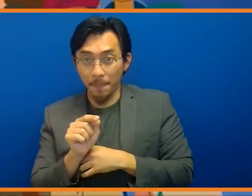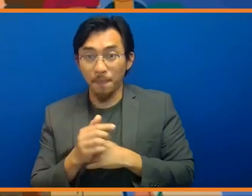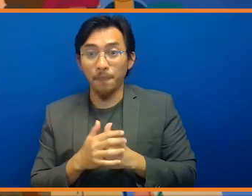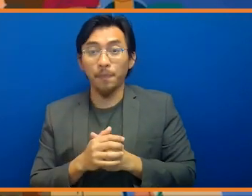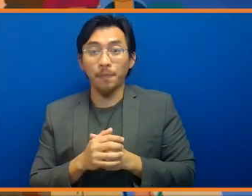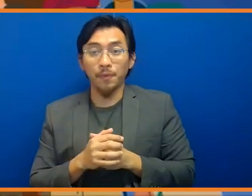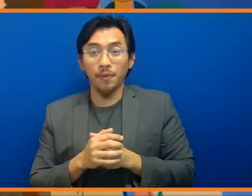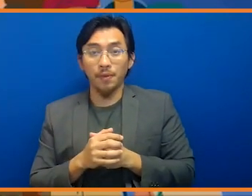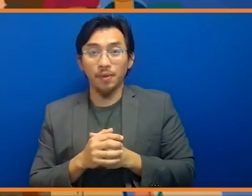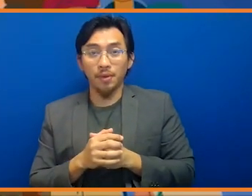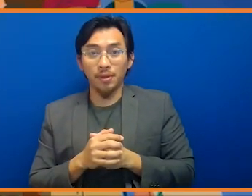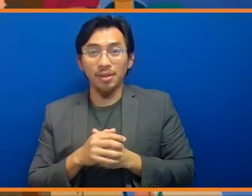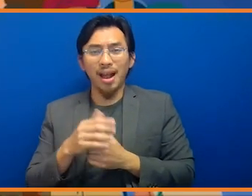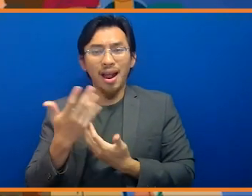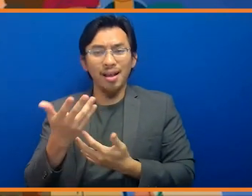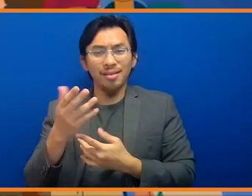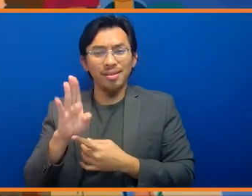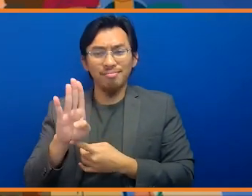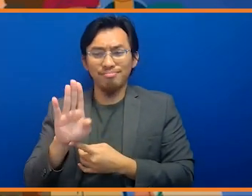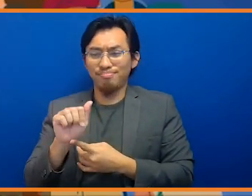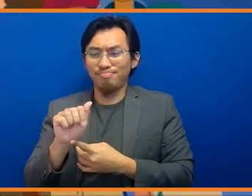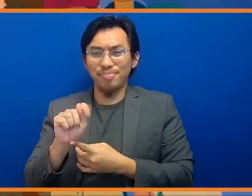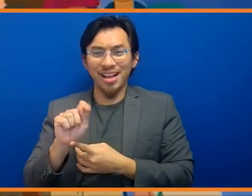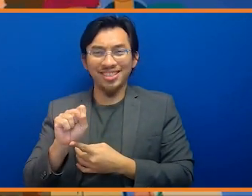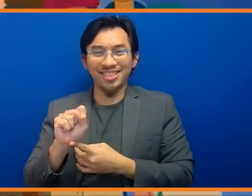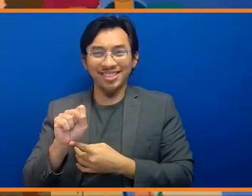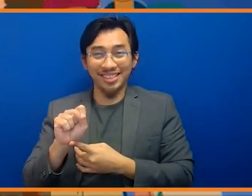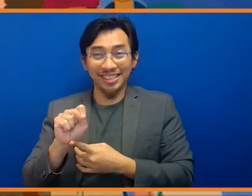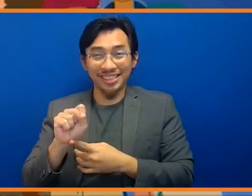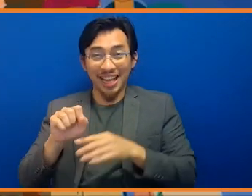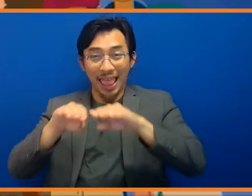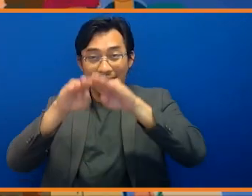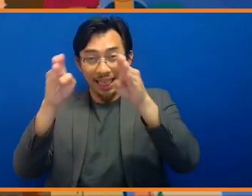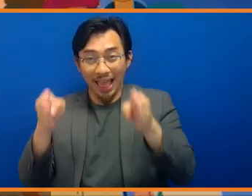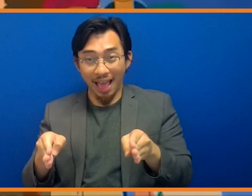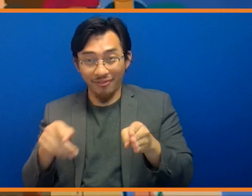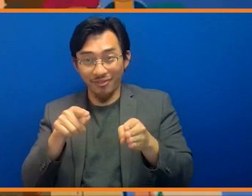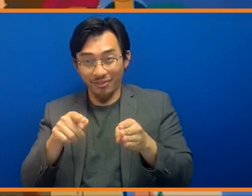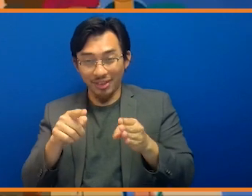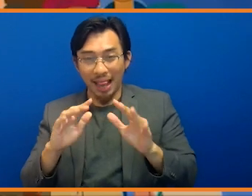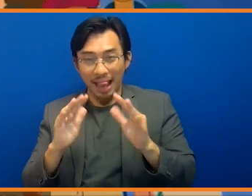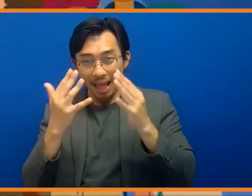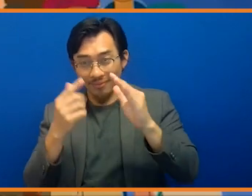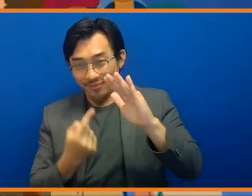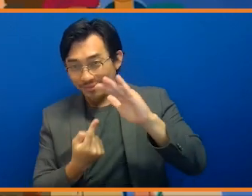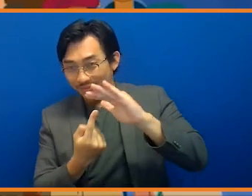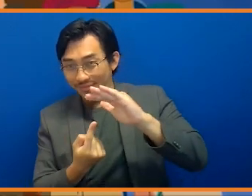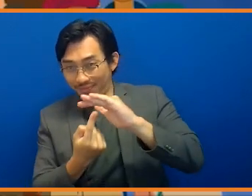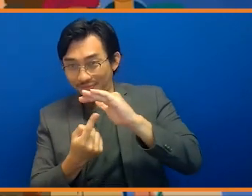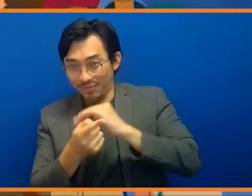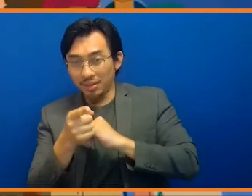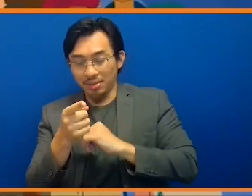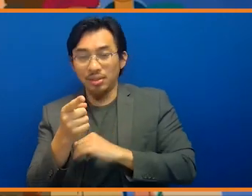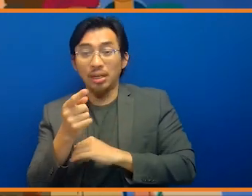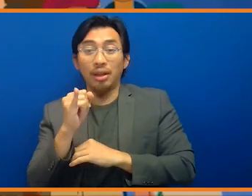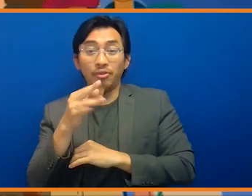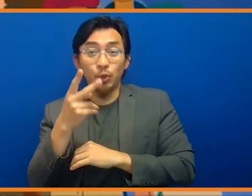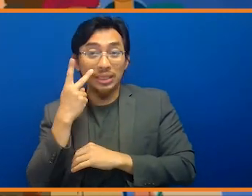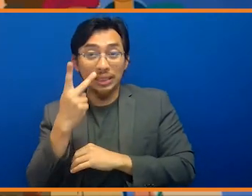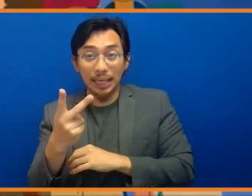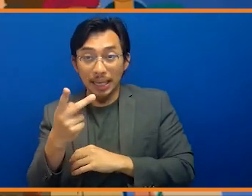The from the bats, because this cave been living by the bats. So if you saw any black